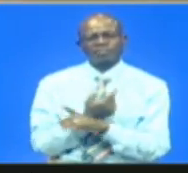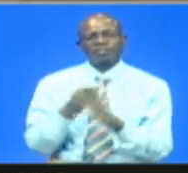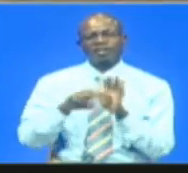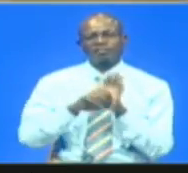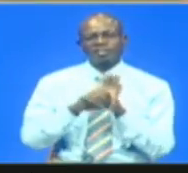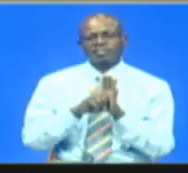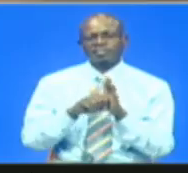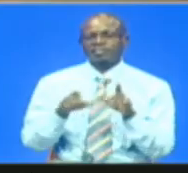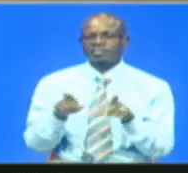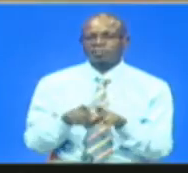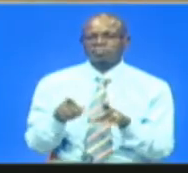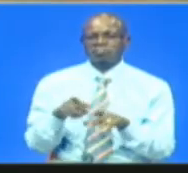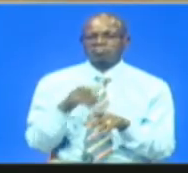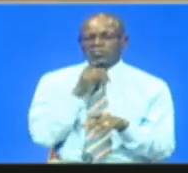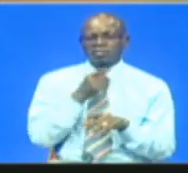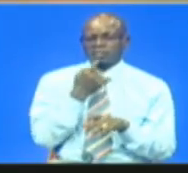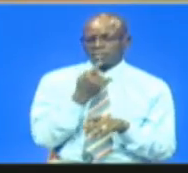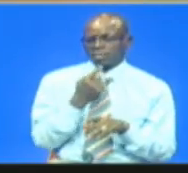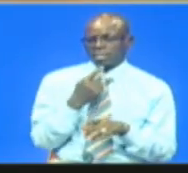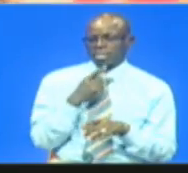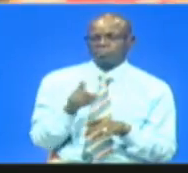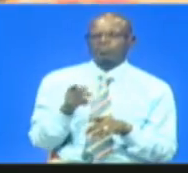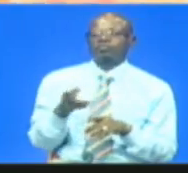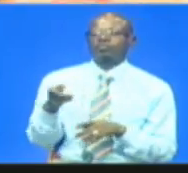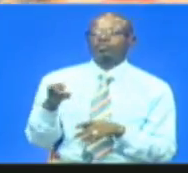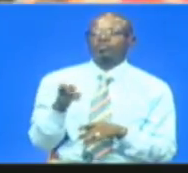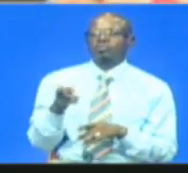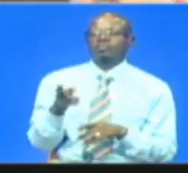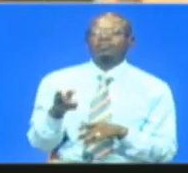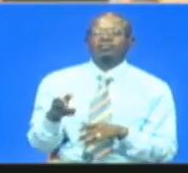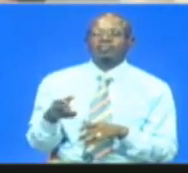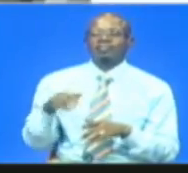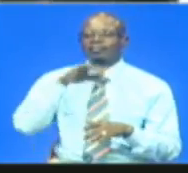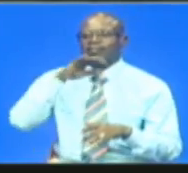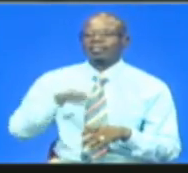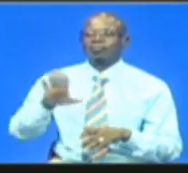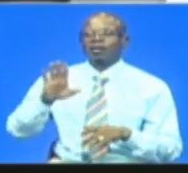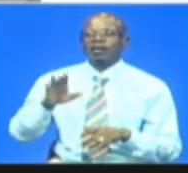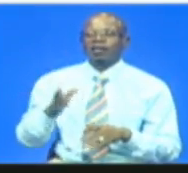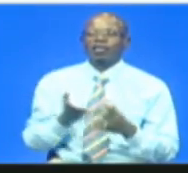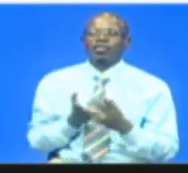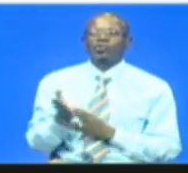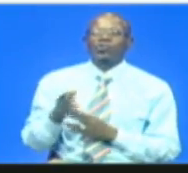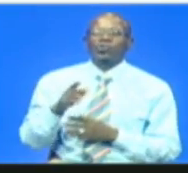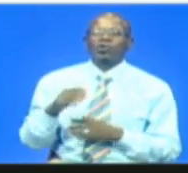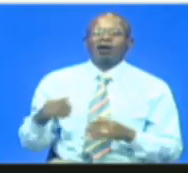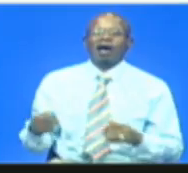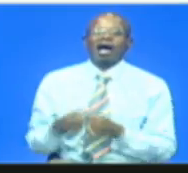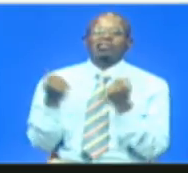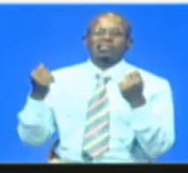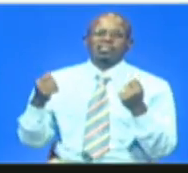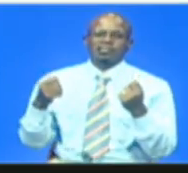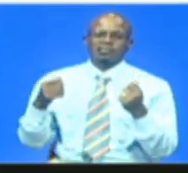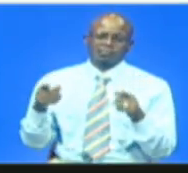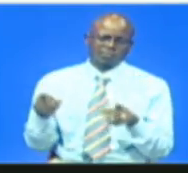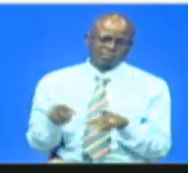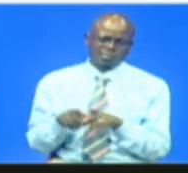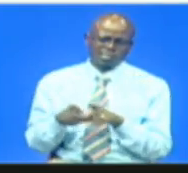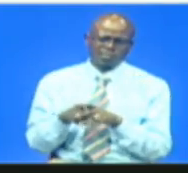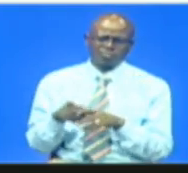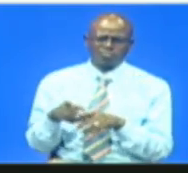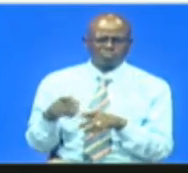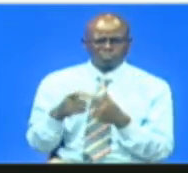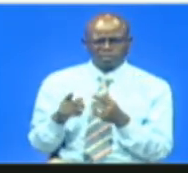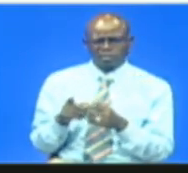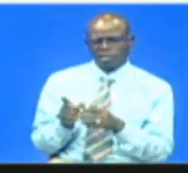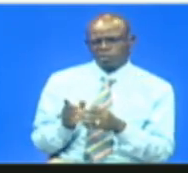he accidentally shot his son. The report says that the shooting must have been a deliberate one, given the angle through which the bullet hit the